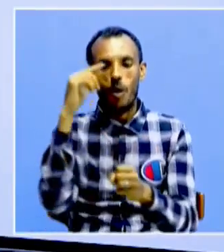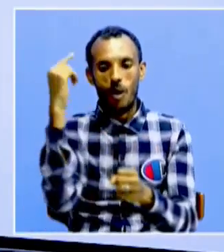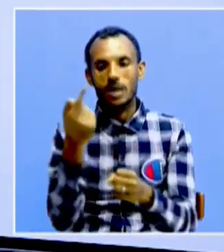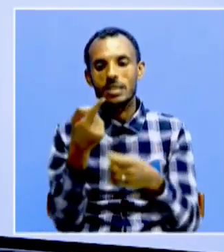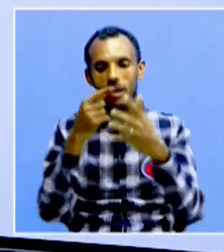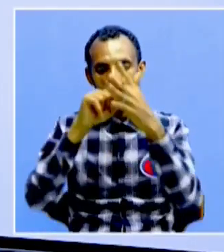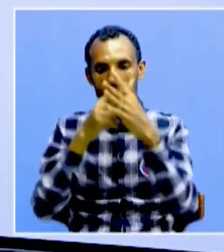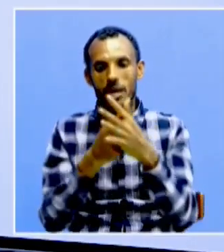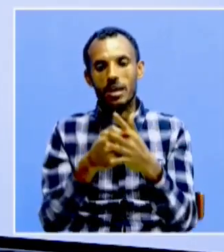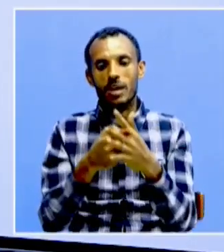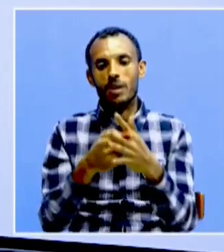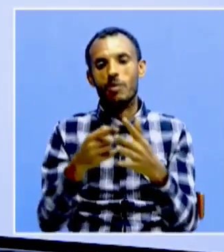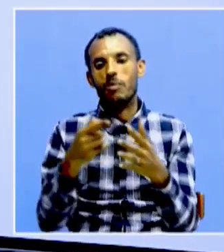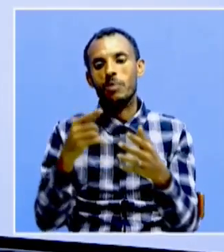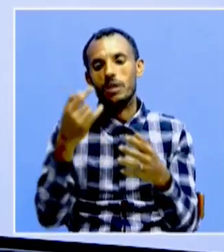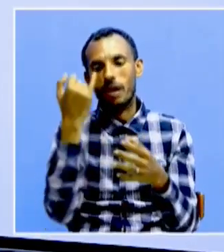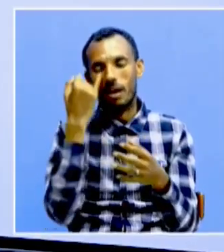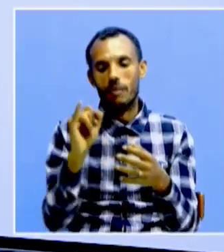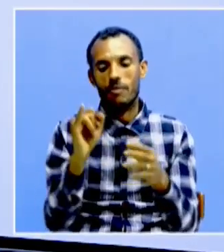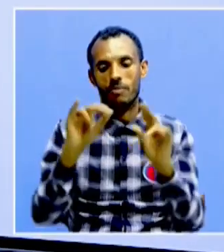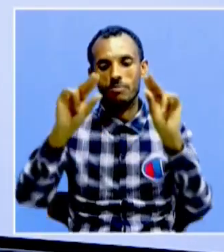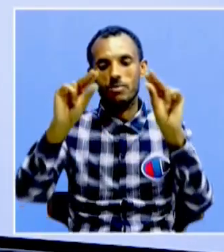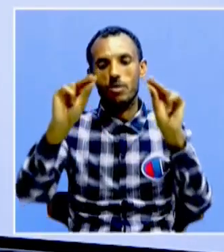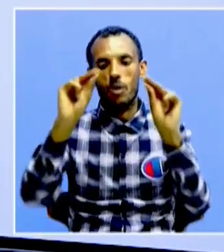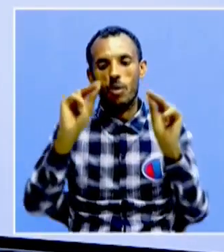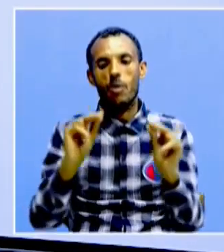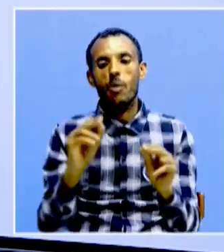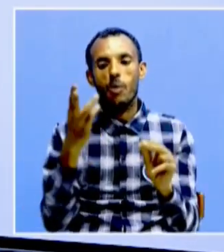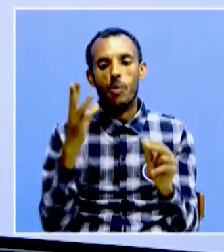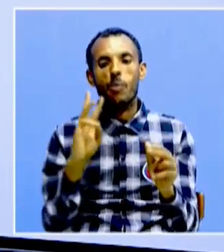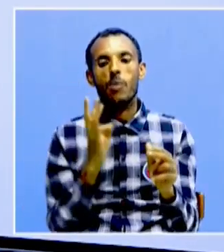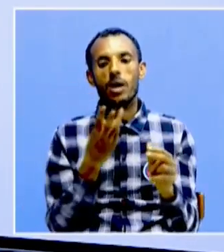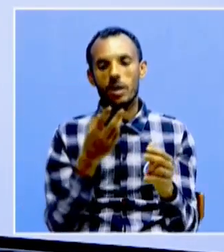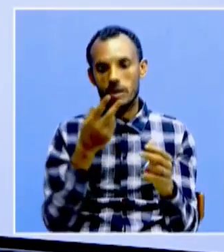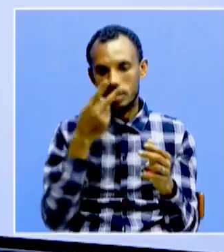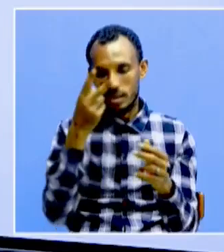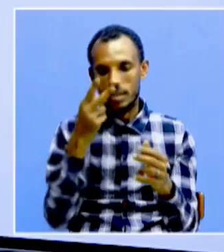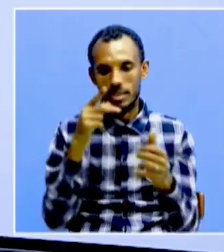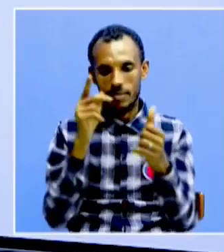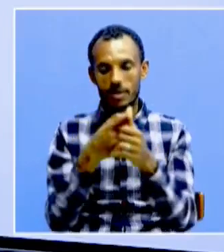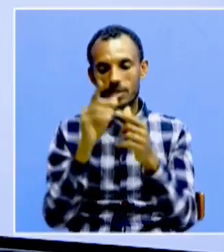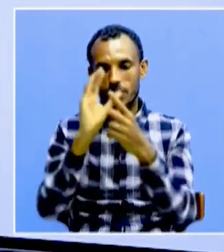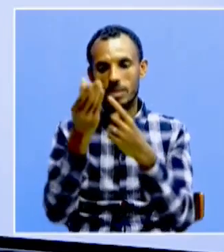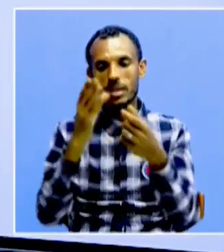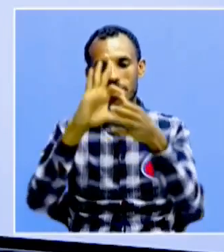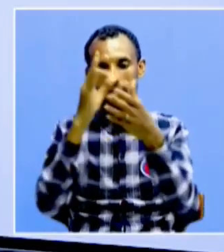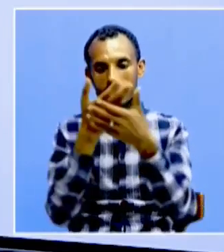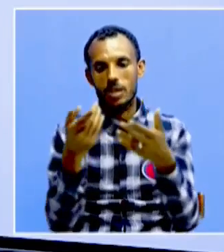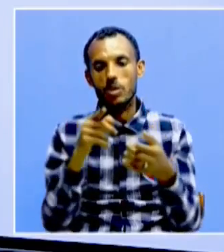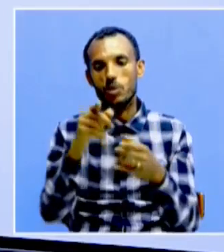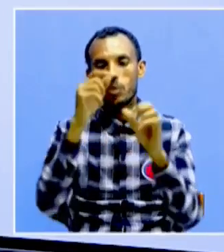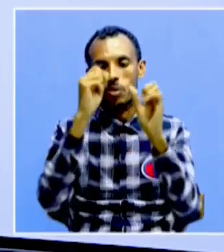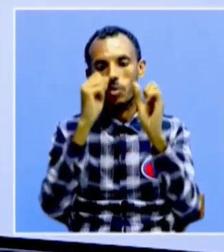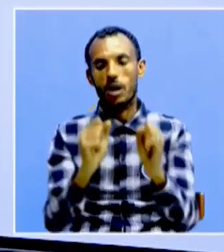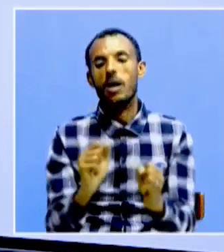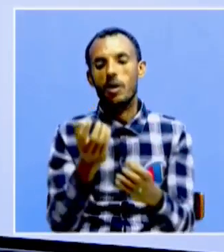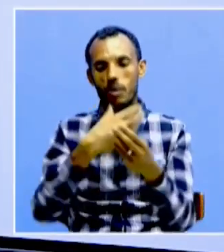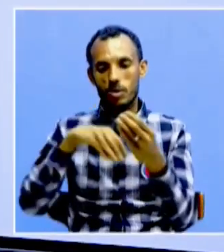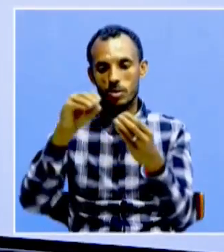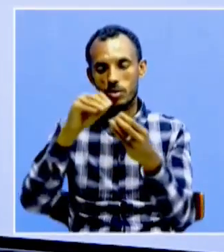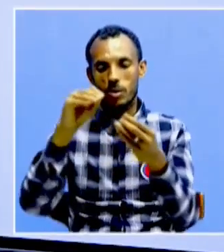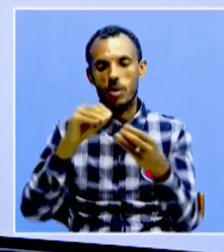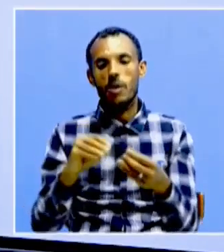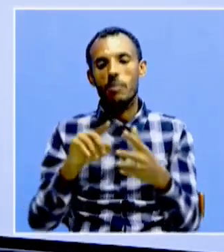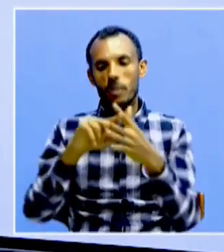by saying if? No. As we have seen last time with the first conditional, you can also begin your sentence